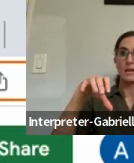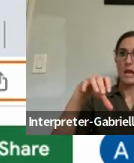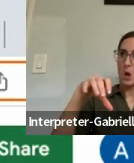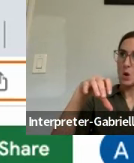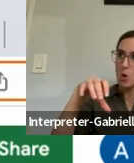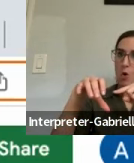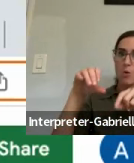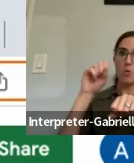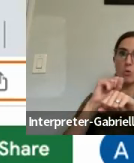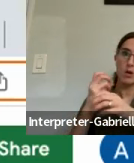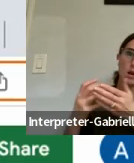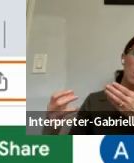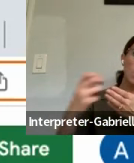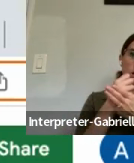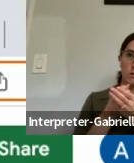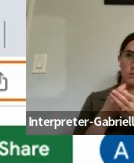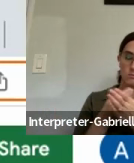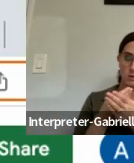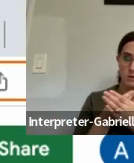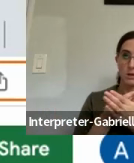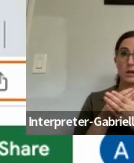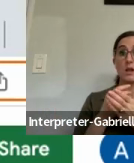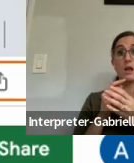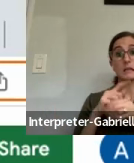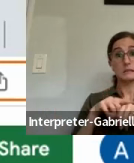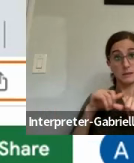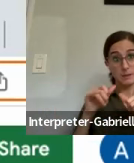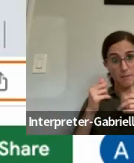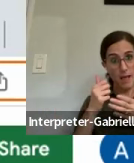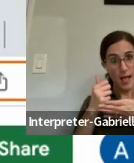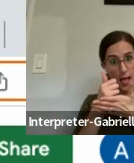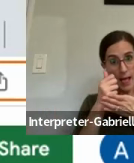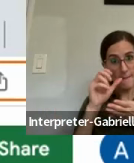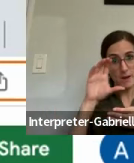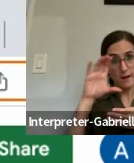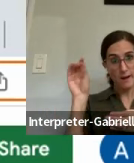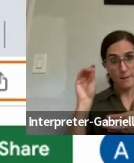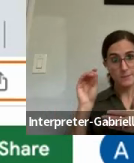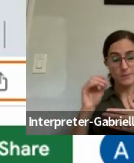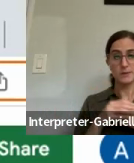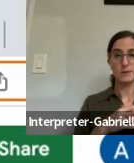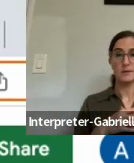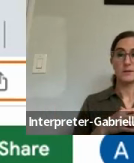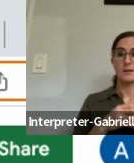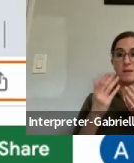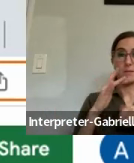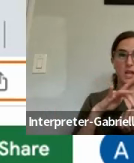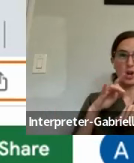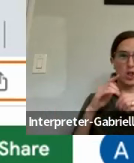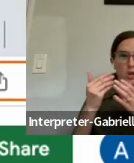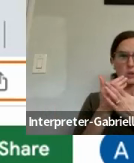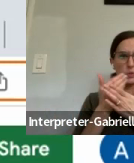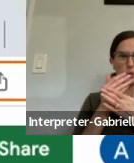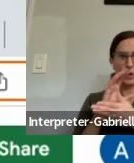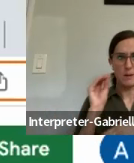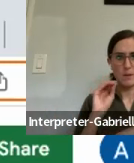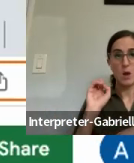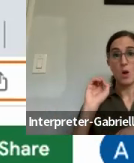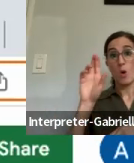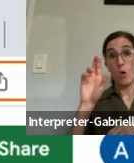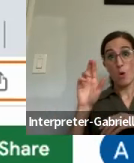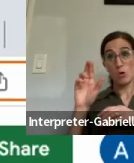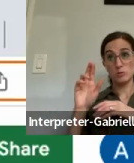to existing companies, either early stage or companies that are going through a new product development or